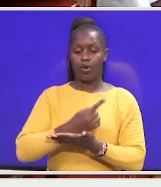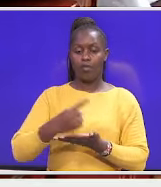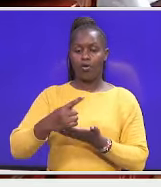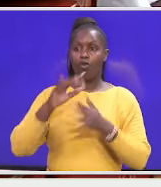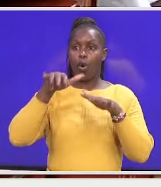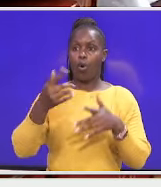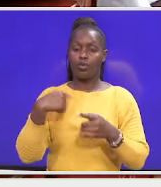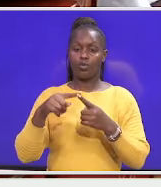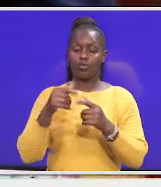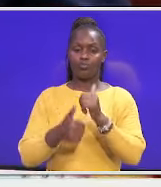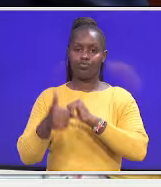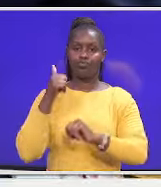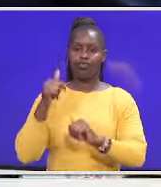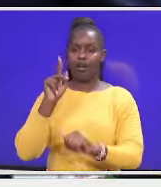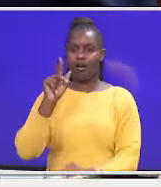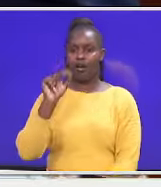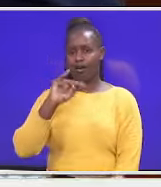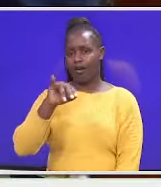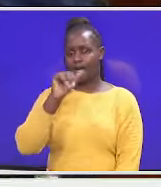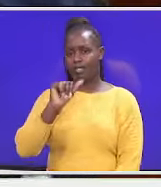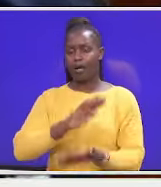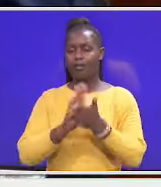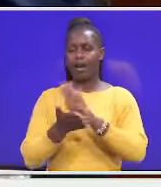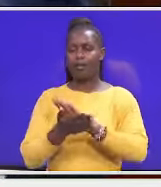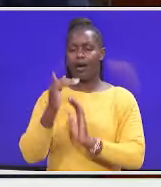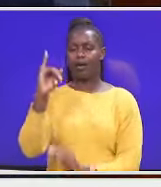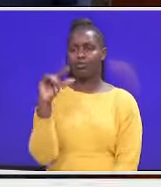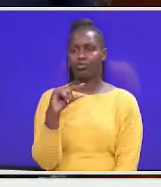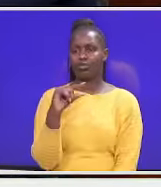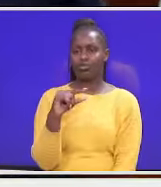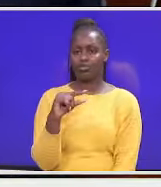kukataa uteuzi wa Kanja. Elizabeth Mutuku, TV47, Nairobi.